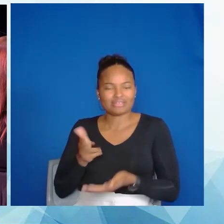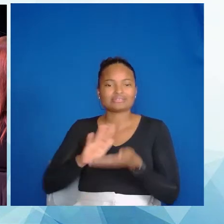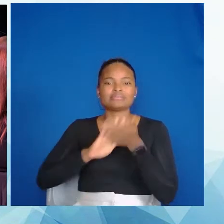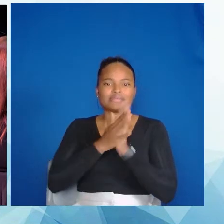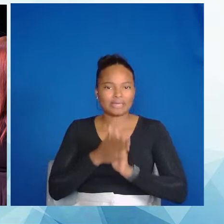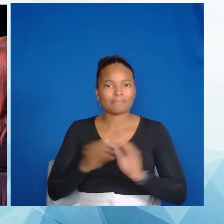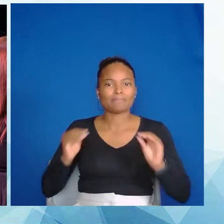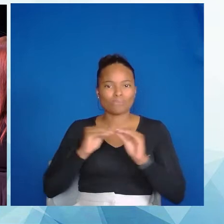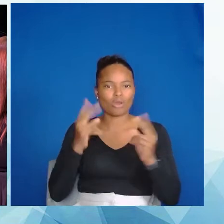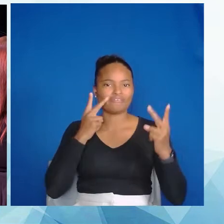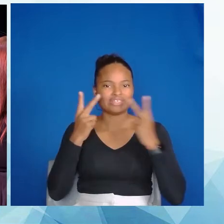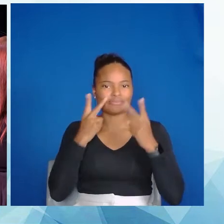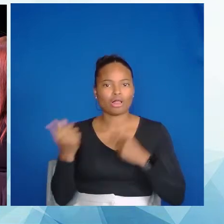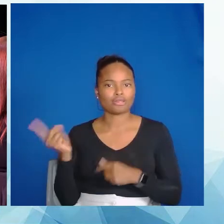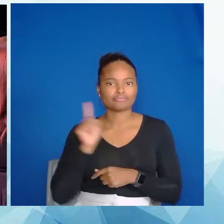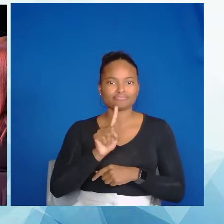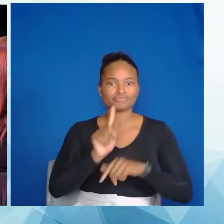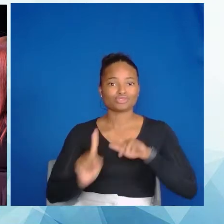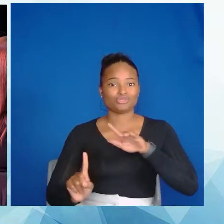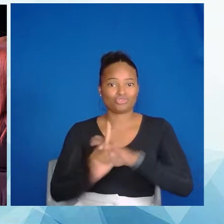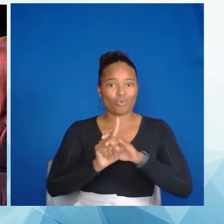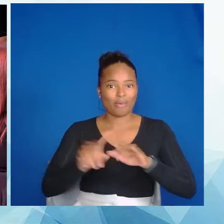4.